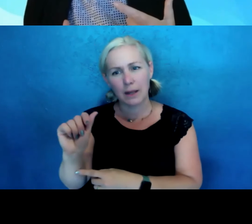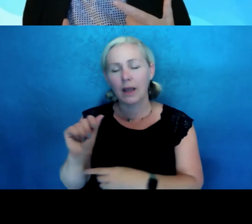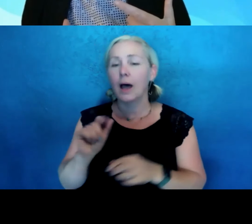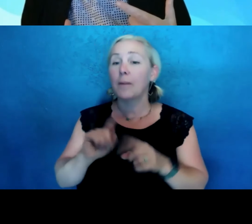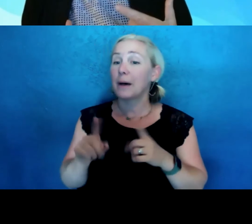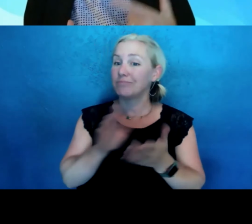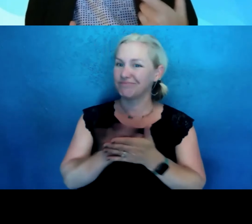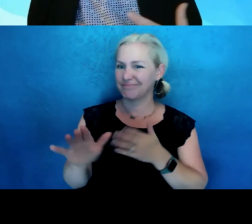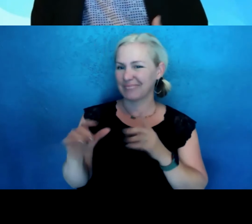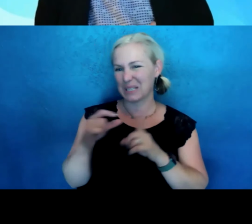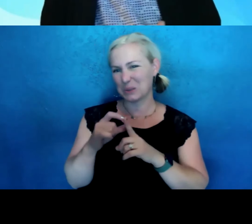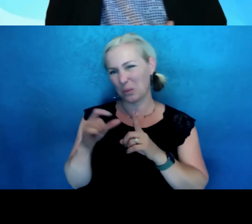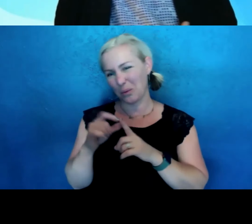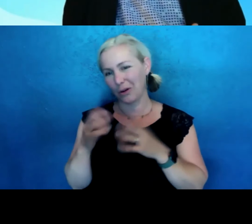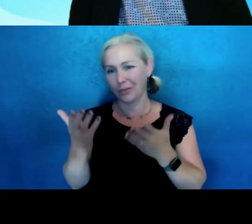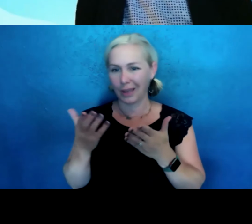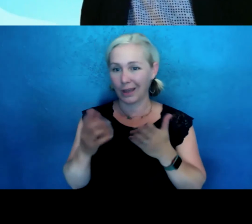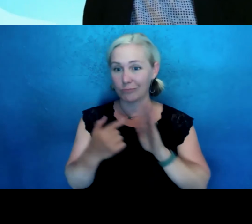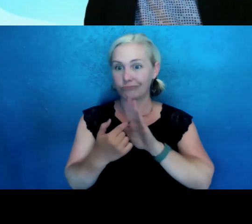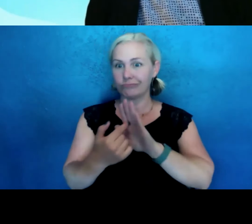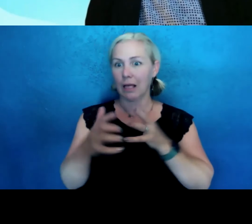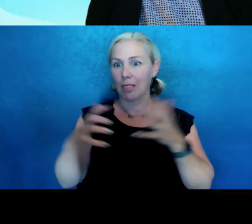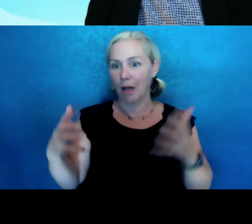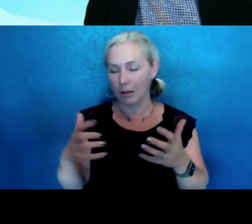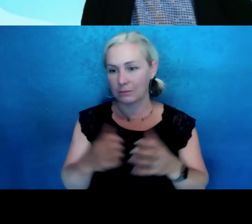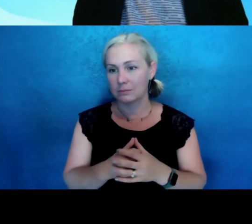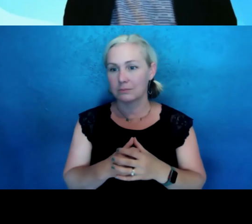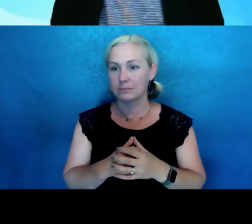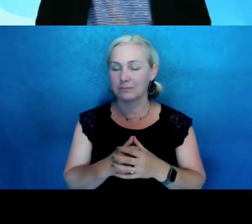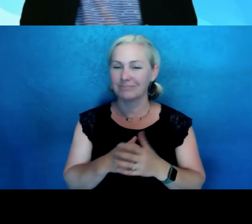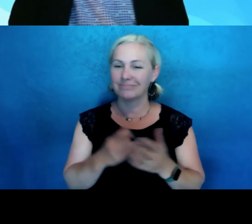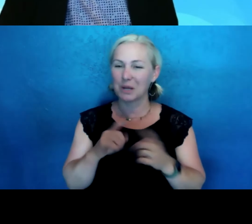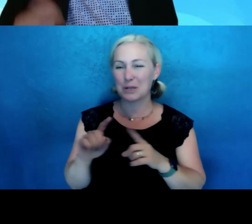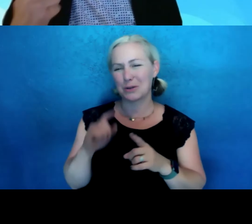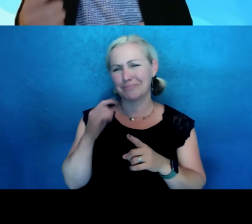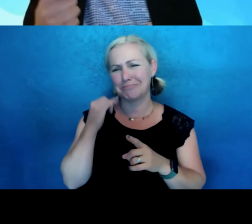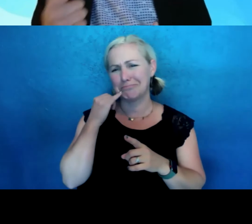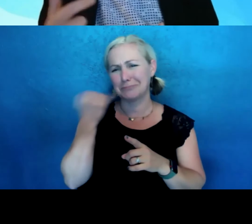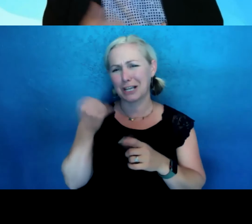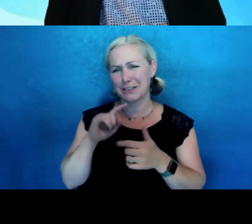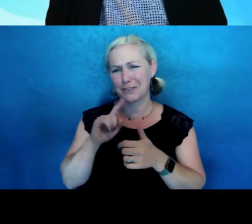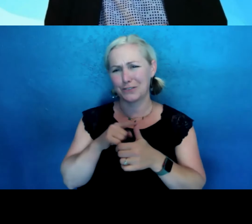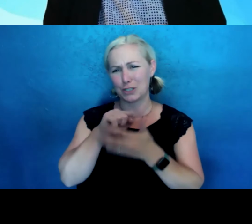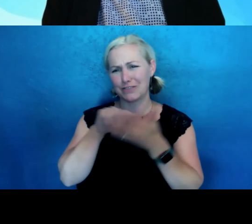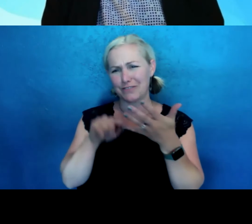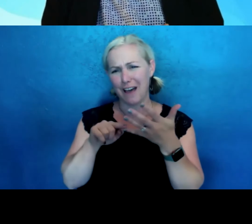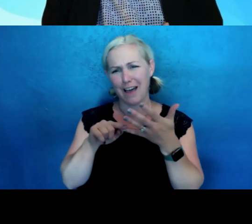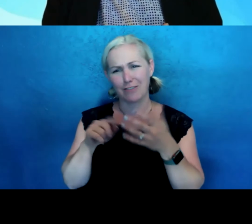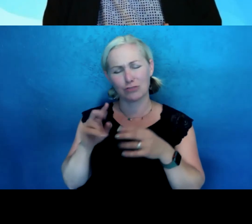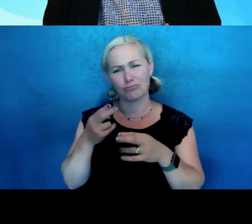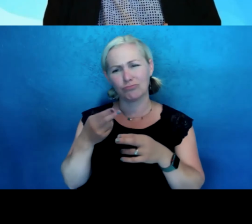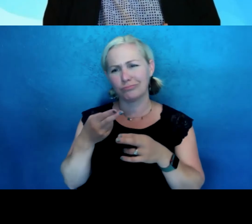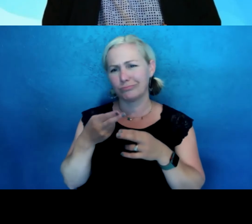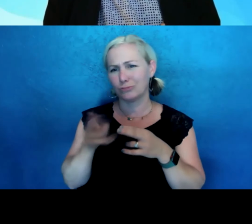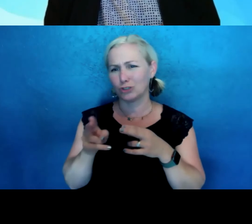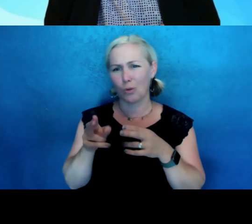word that conveys a lot. And of course, I always mention my jealousy of First Five. in having a short tagline that has resonated